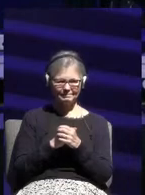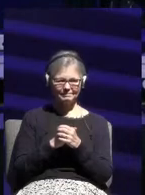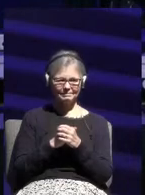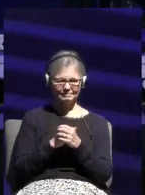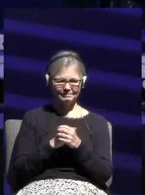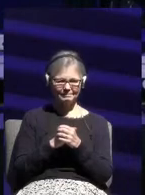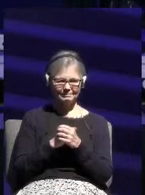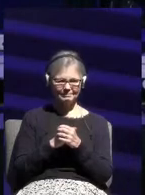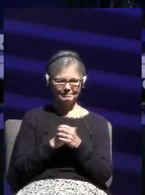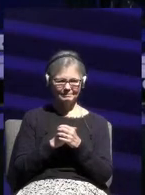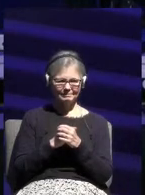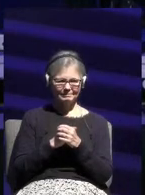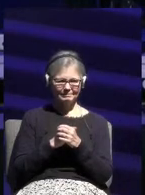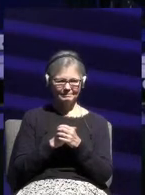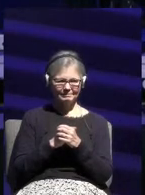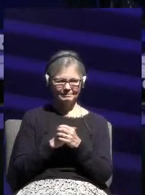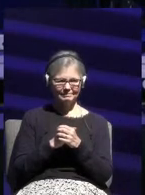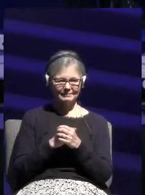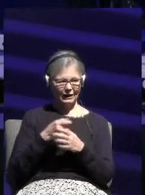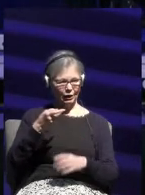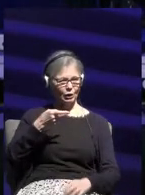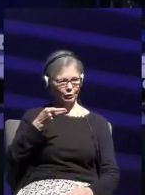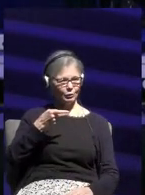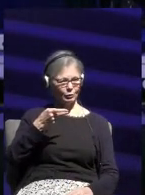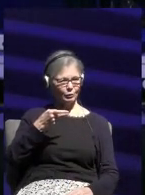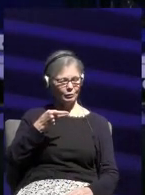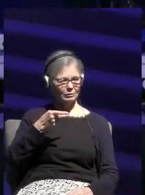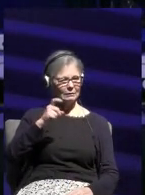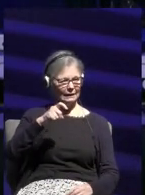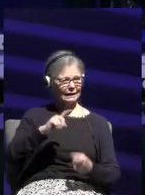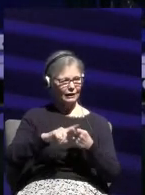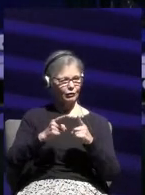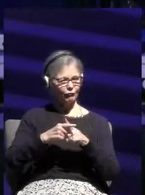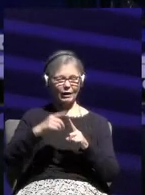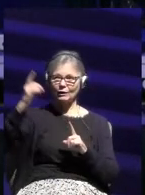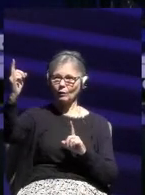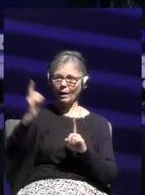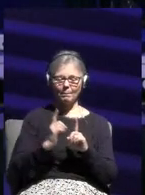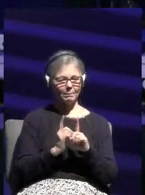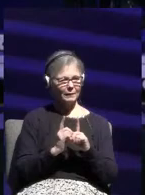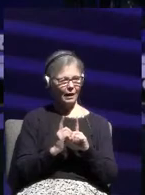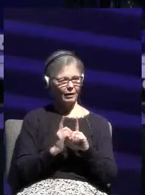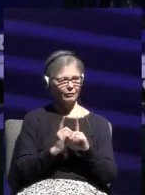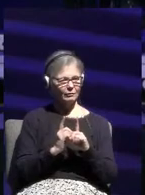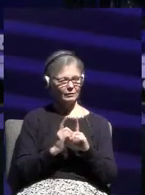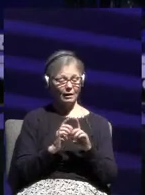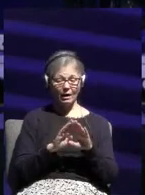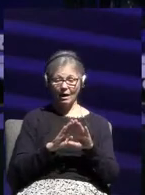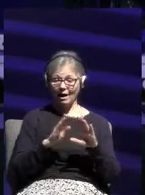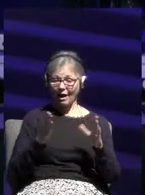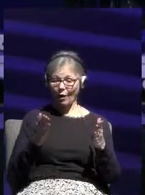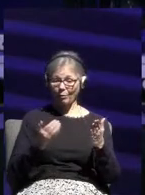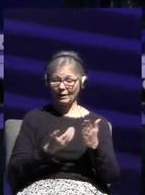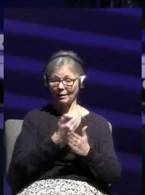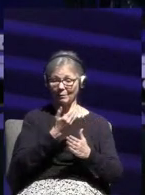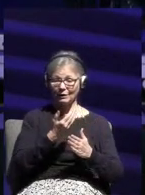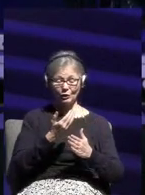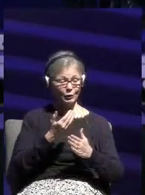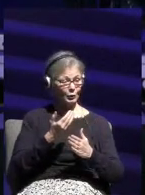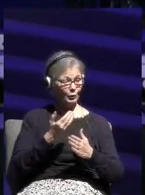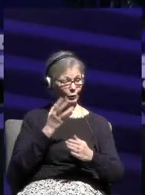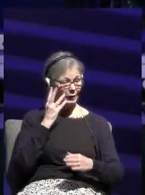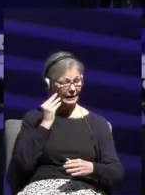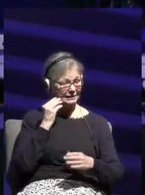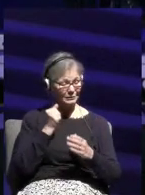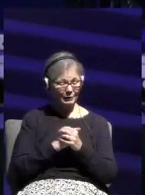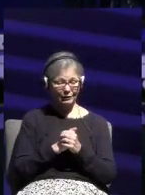And so we need a friend to come alongside us and open up a whole new world